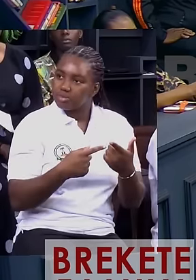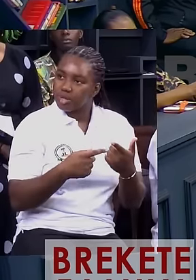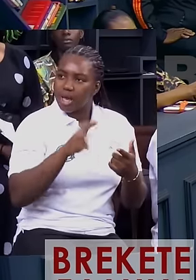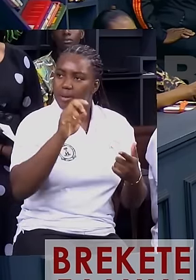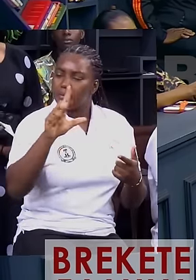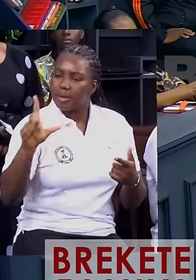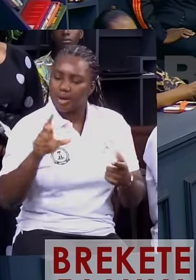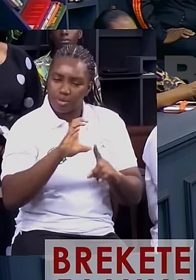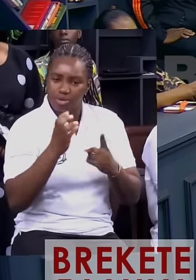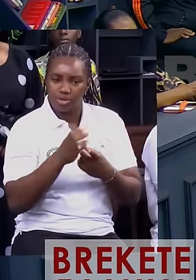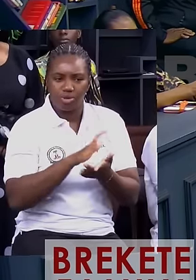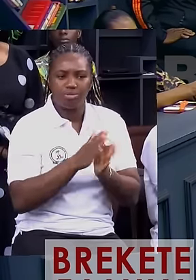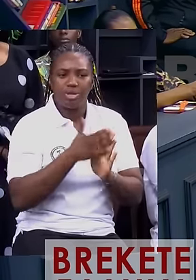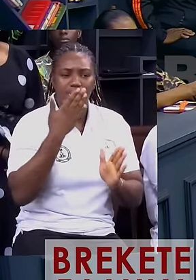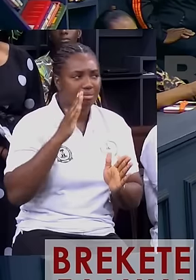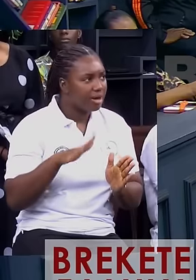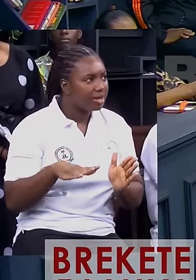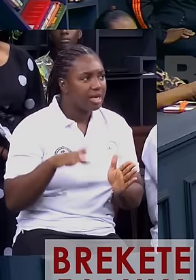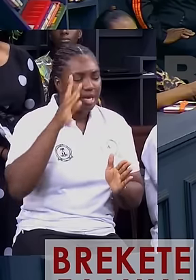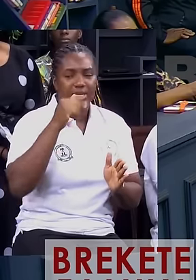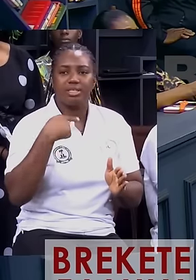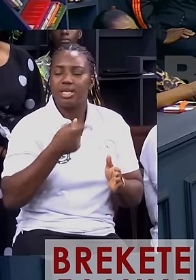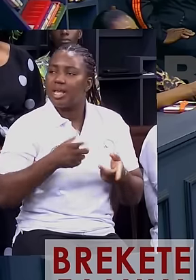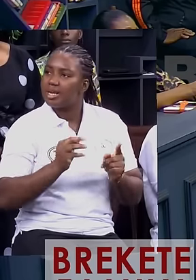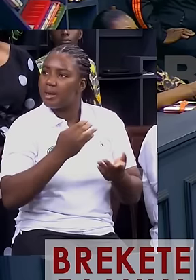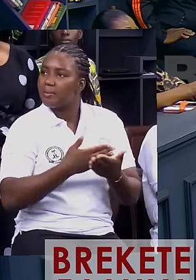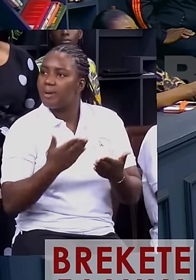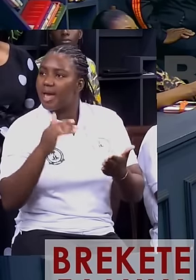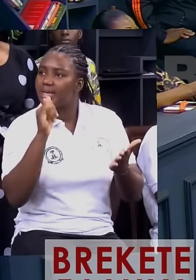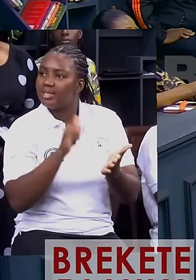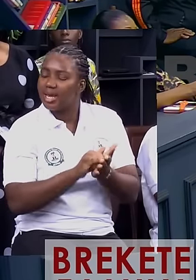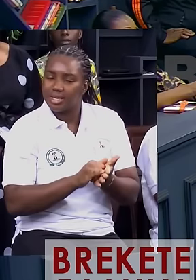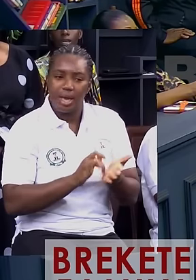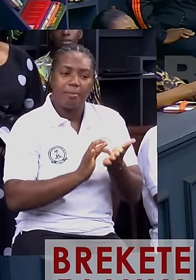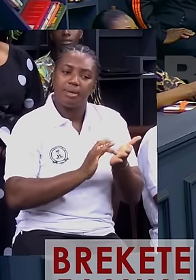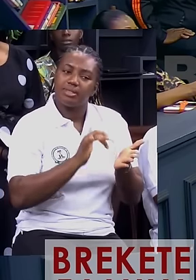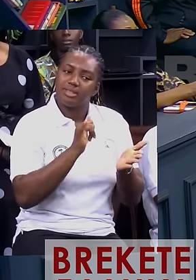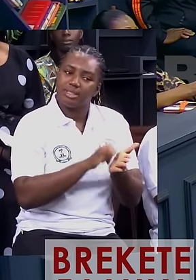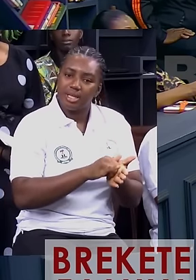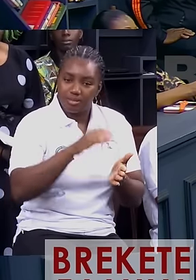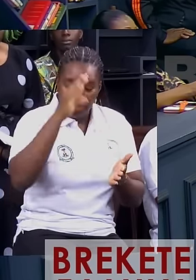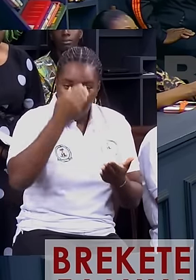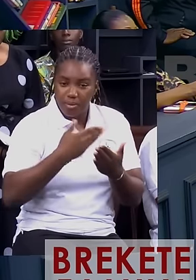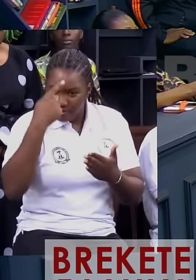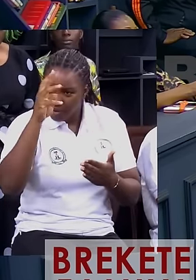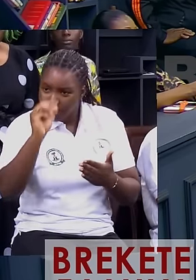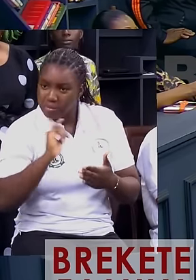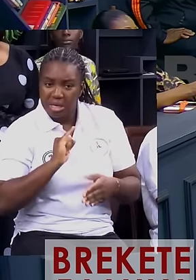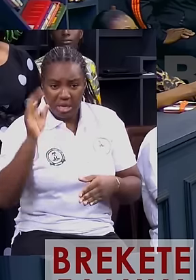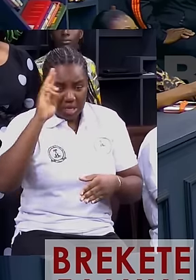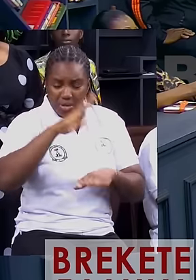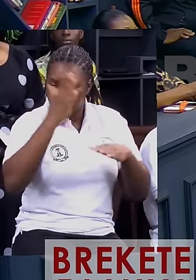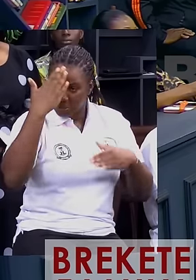come the worst. He say, made them buy and that medicine where that boy they buy for him. He don't know the